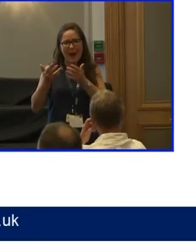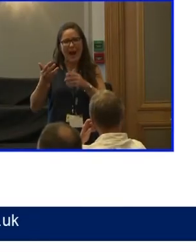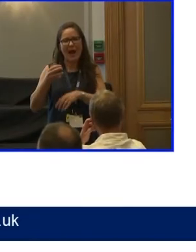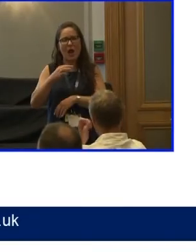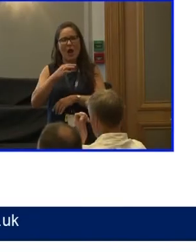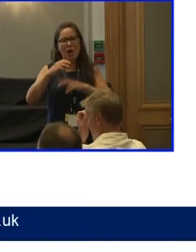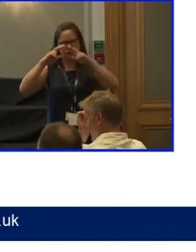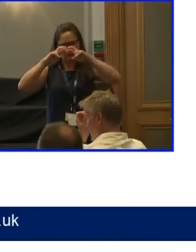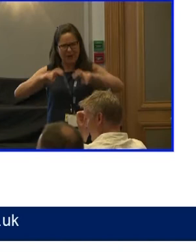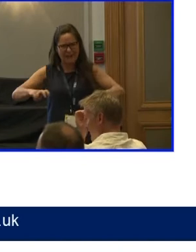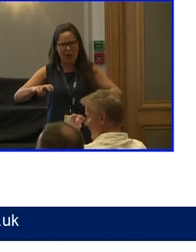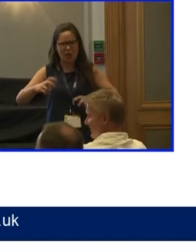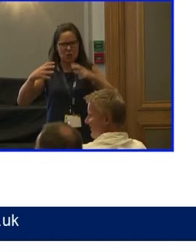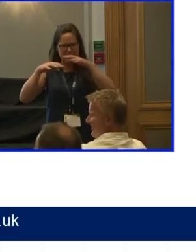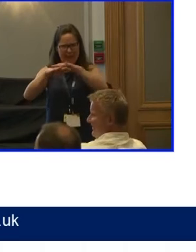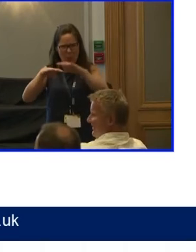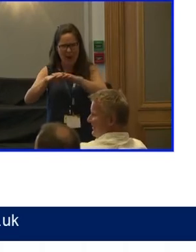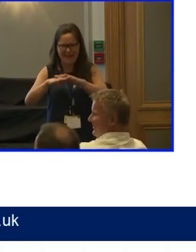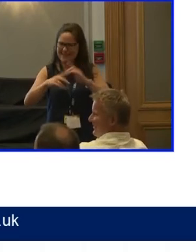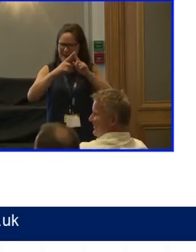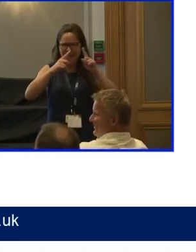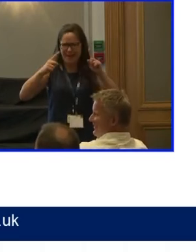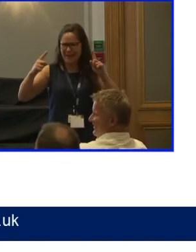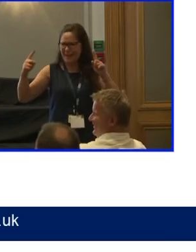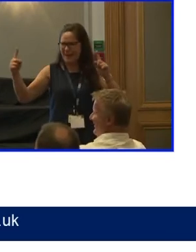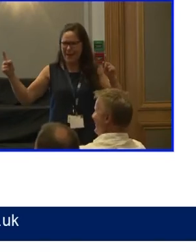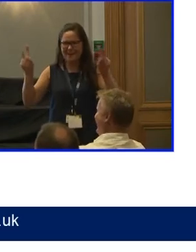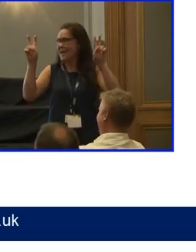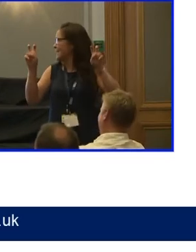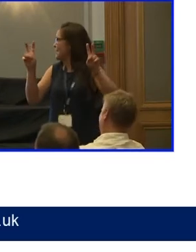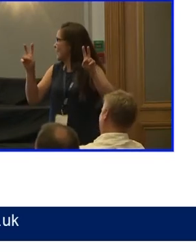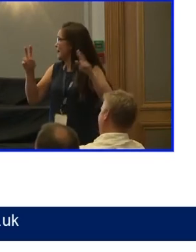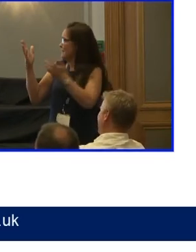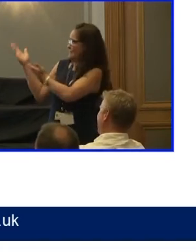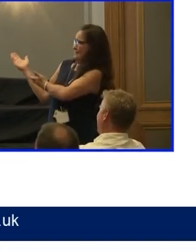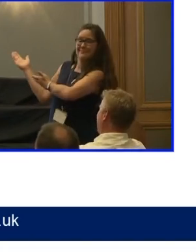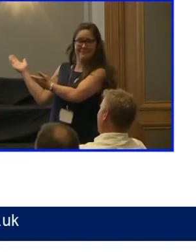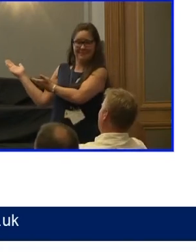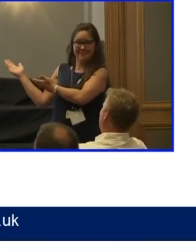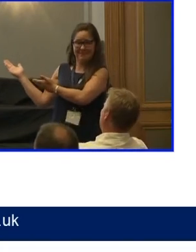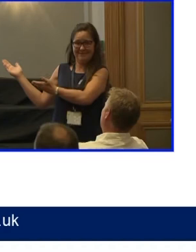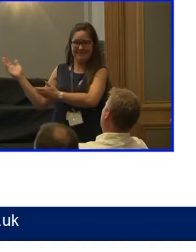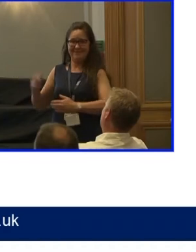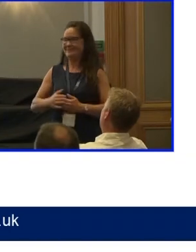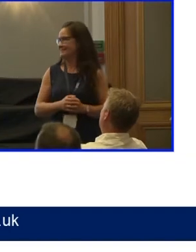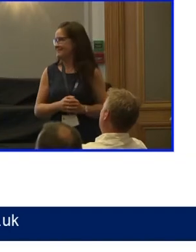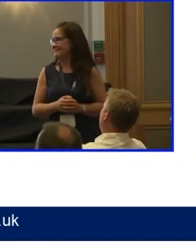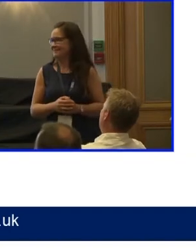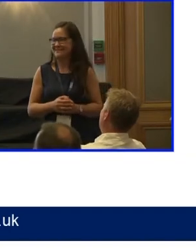That's a mouthful, isn't it? So pleased to enjoy this first session, Dr.